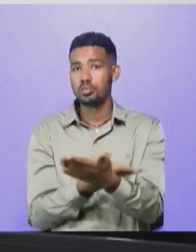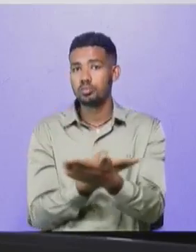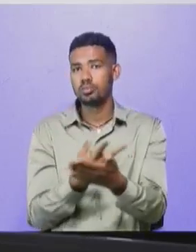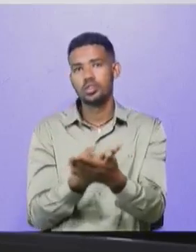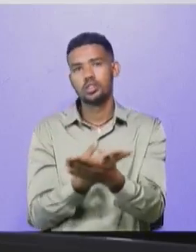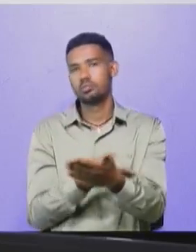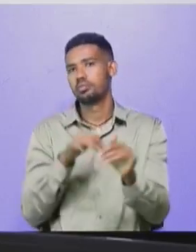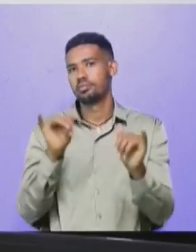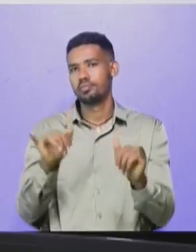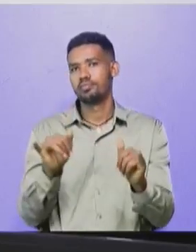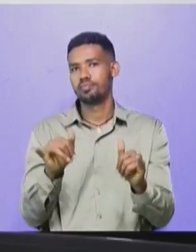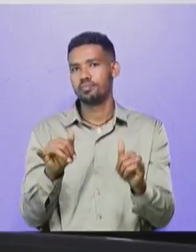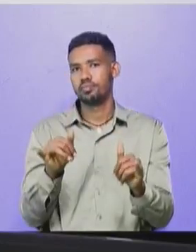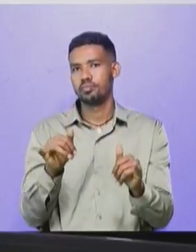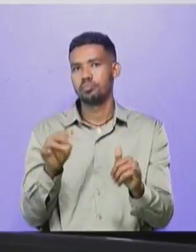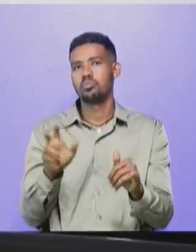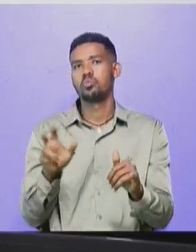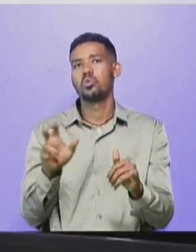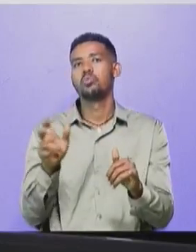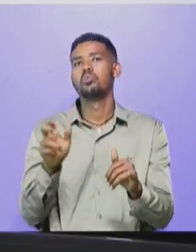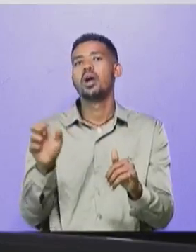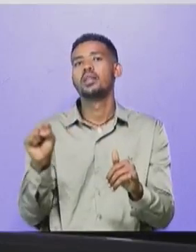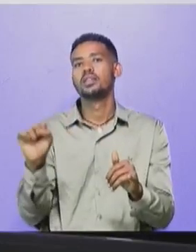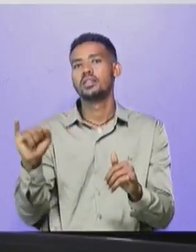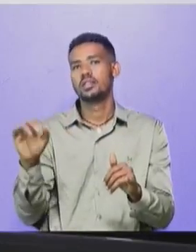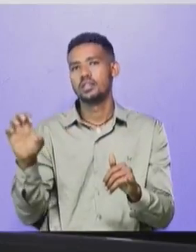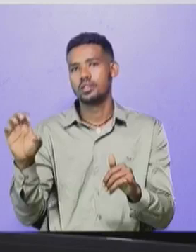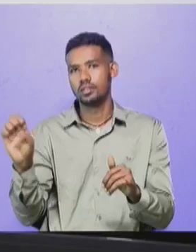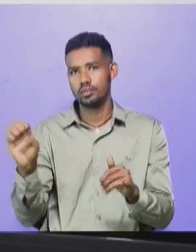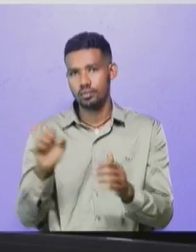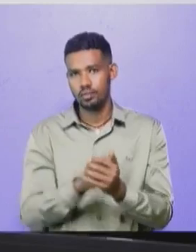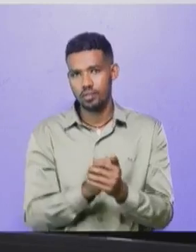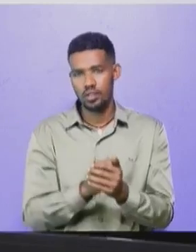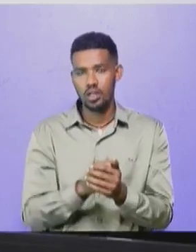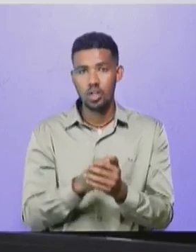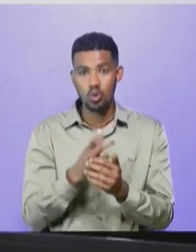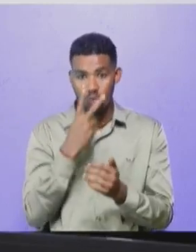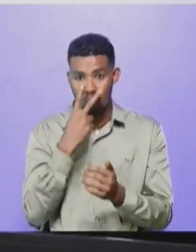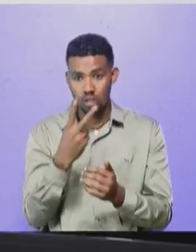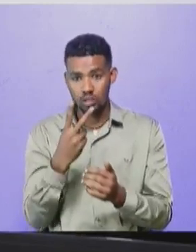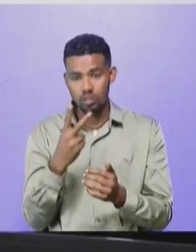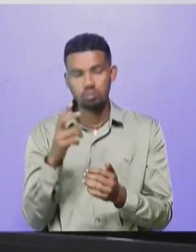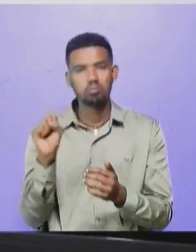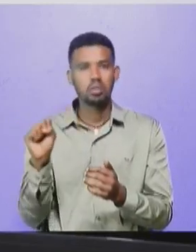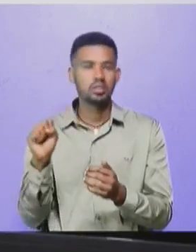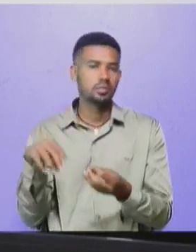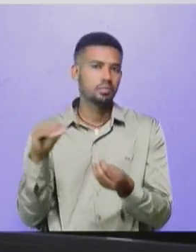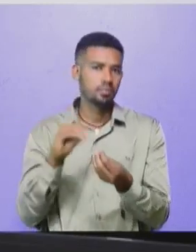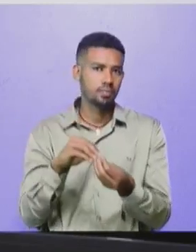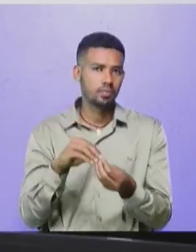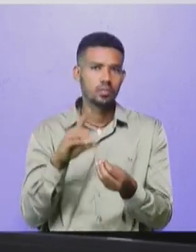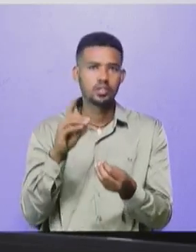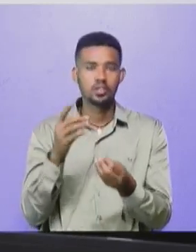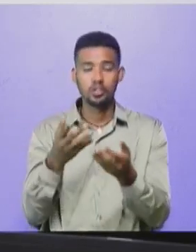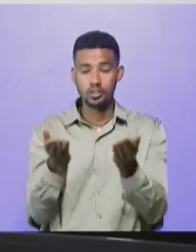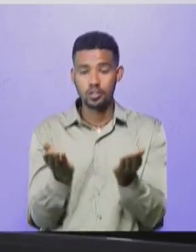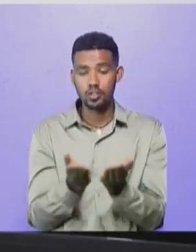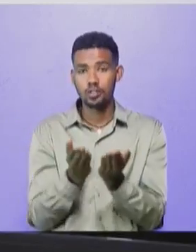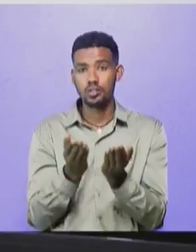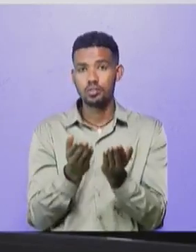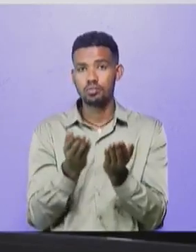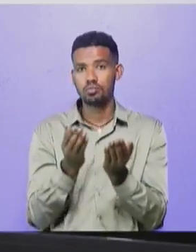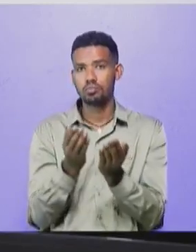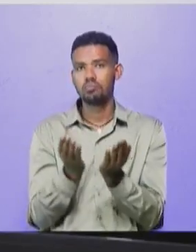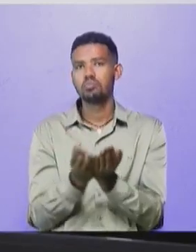sheep. Mouse, mice. Watch, watch. Dish,